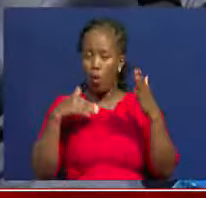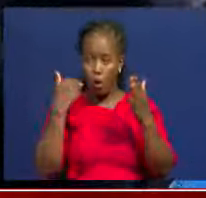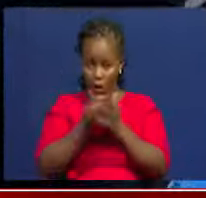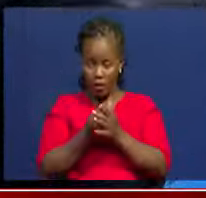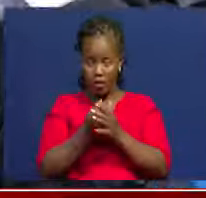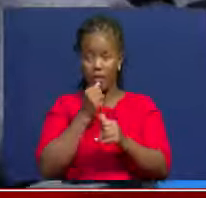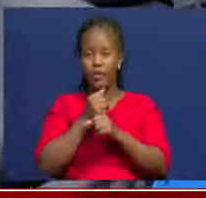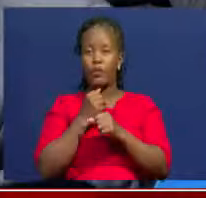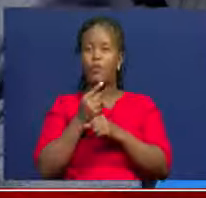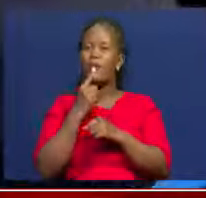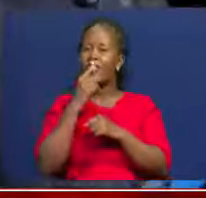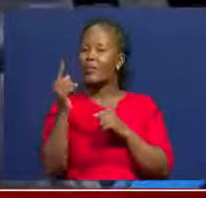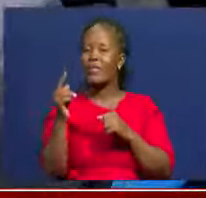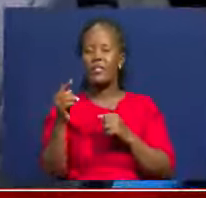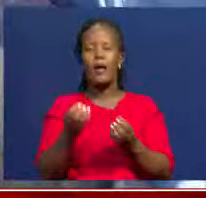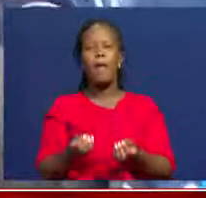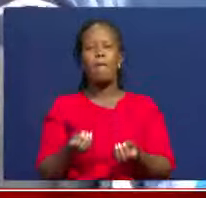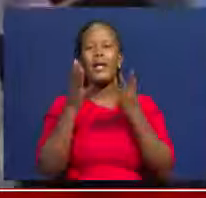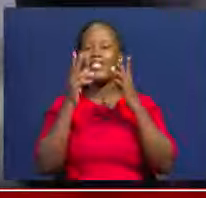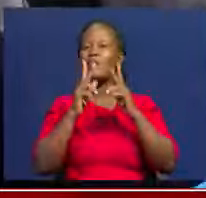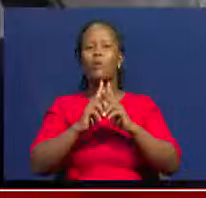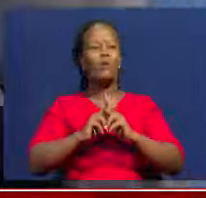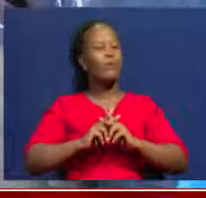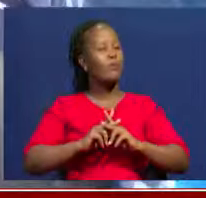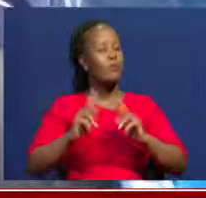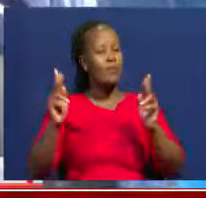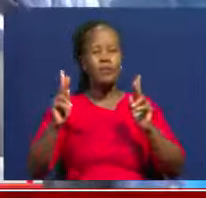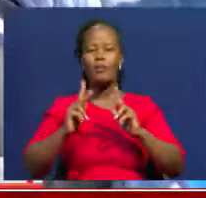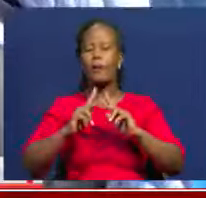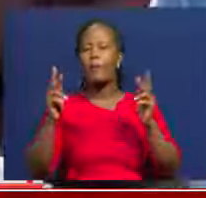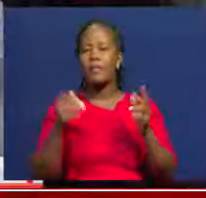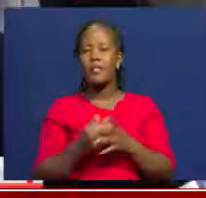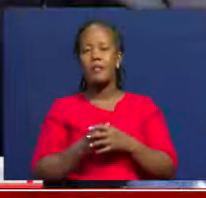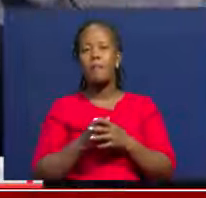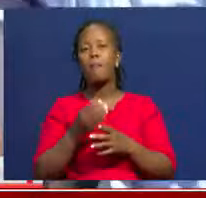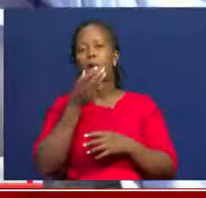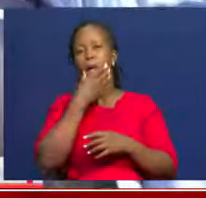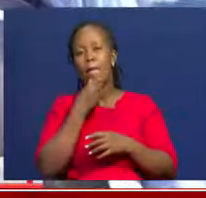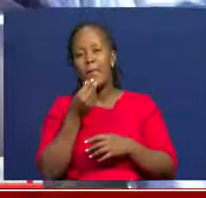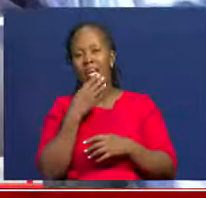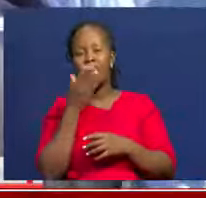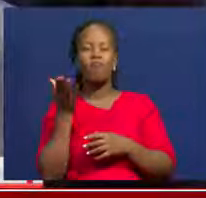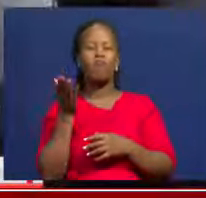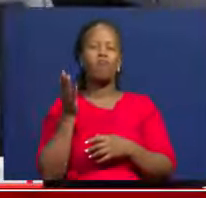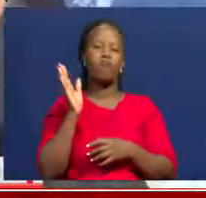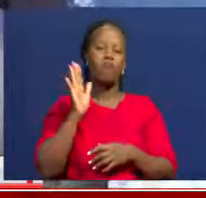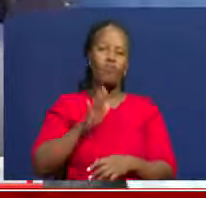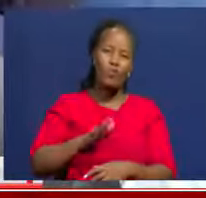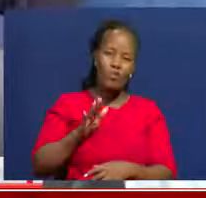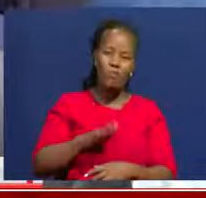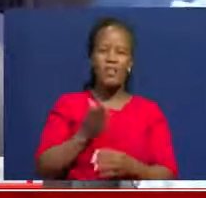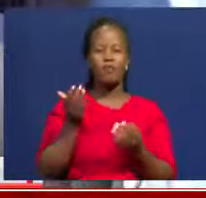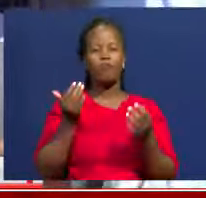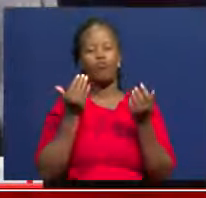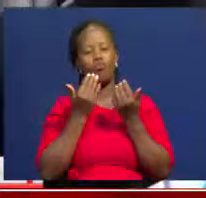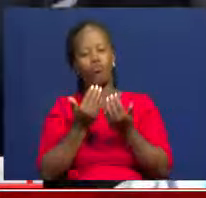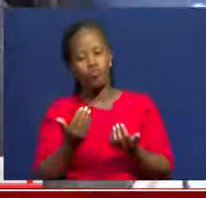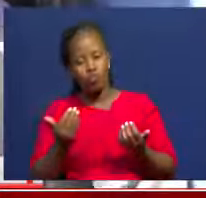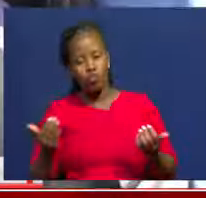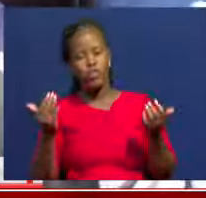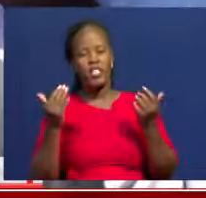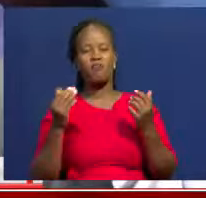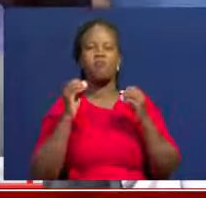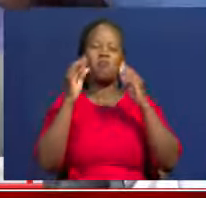to bring peace in Baringo. We've lost the fathers. We've lost the mothers. We've lost the children. We've lost